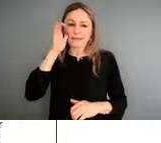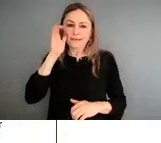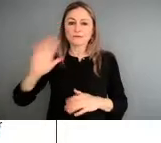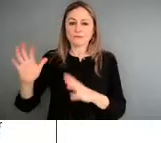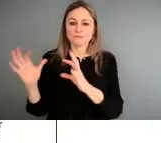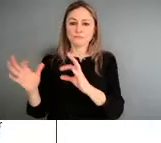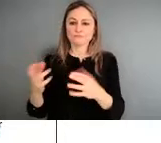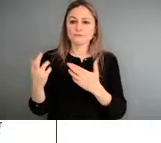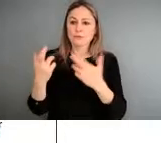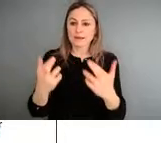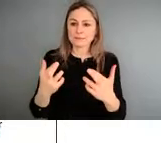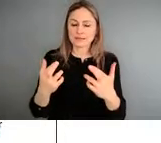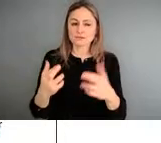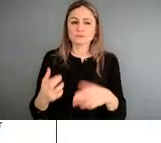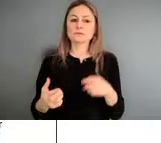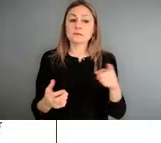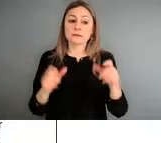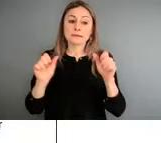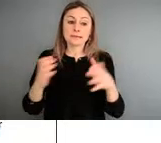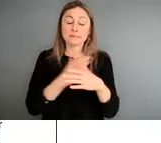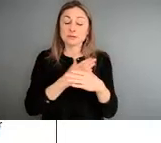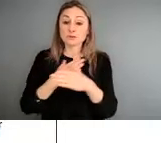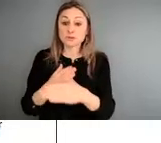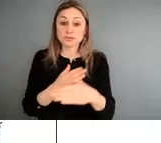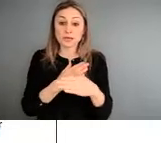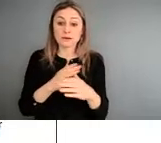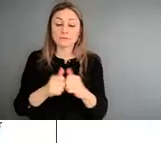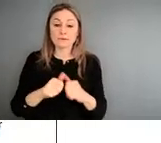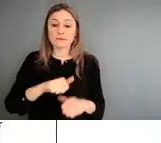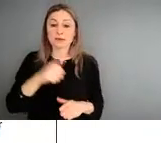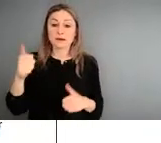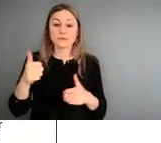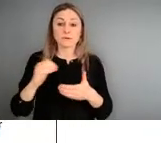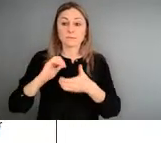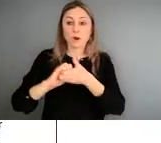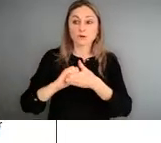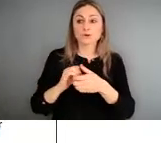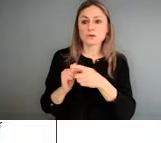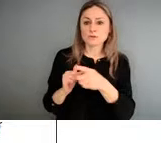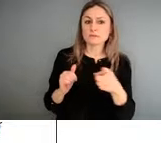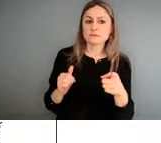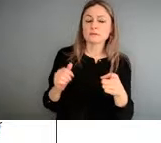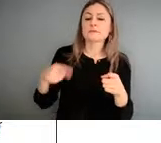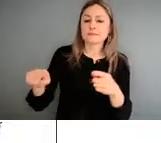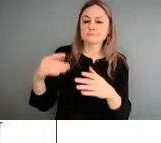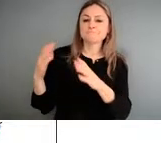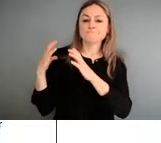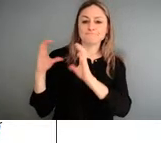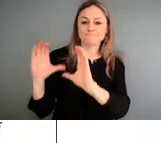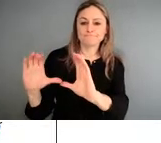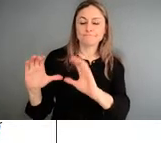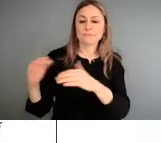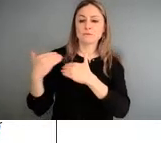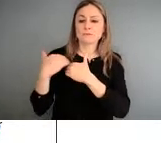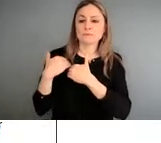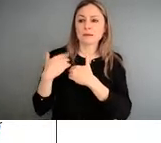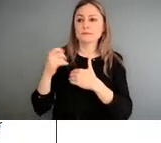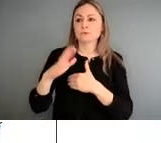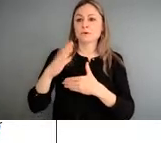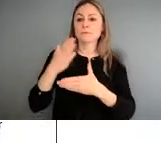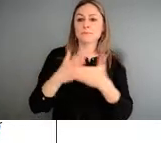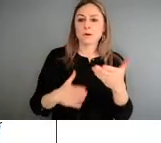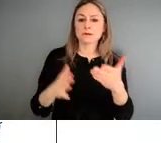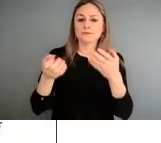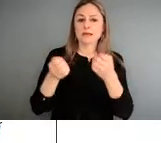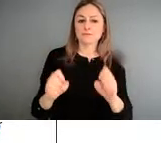all, and that this could be shared with those other partners who, ultimately would be responsible or would be part of the effort